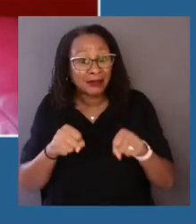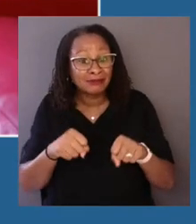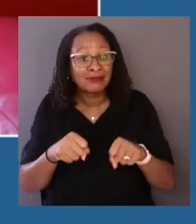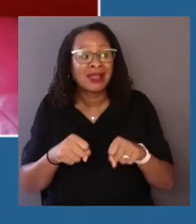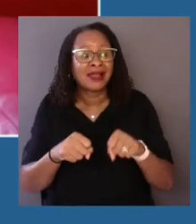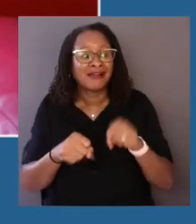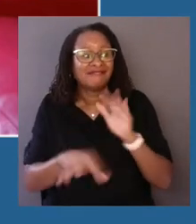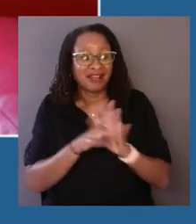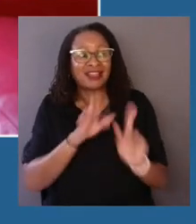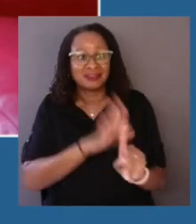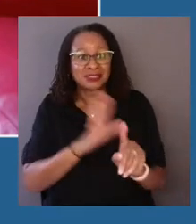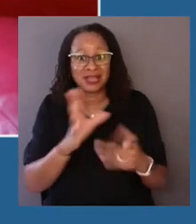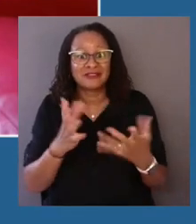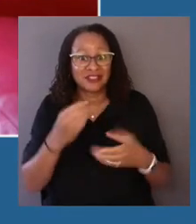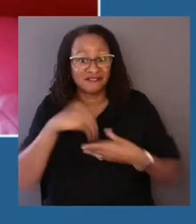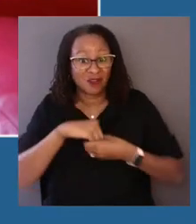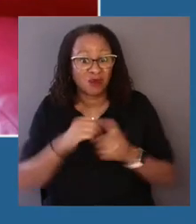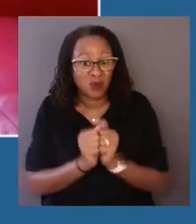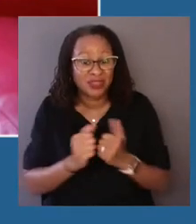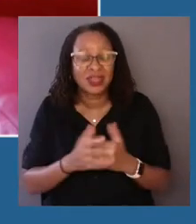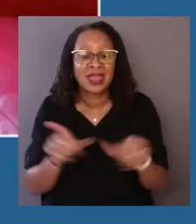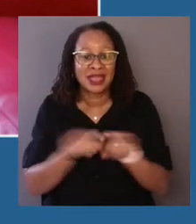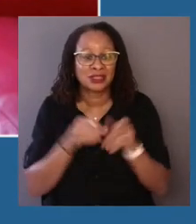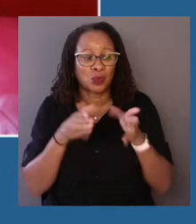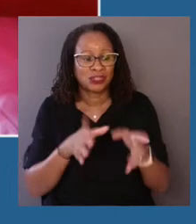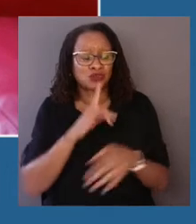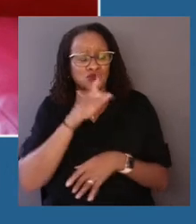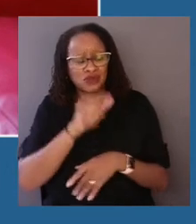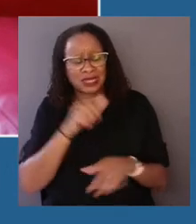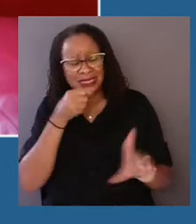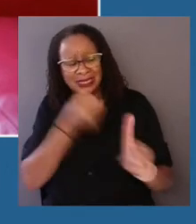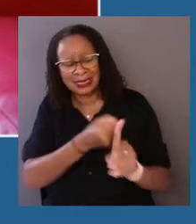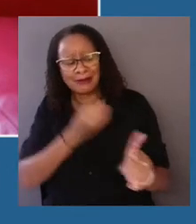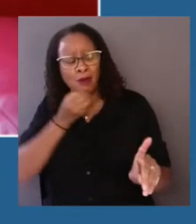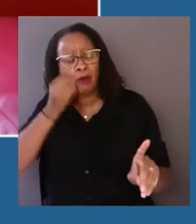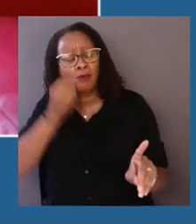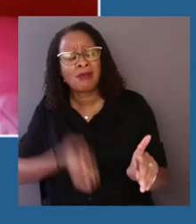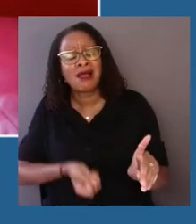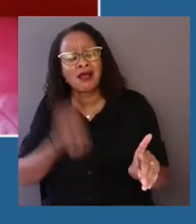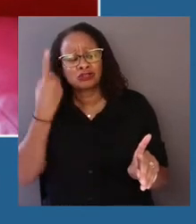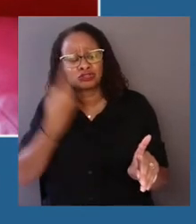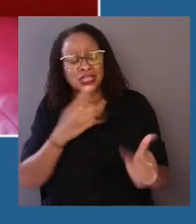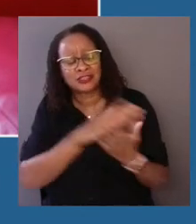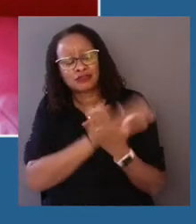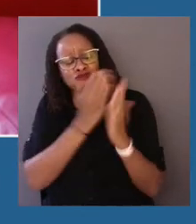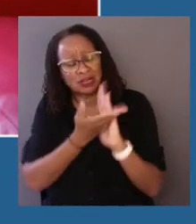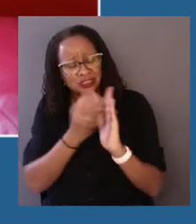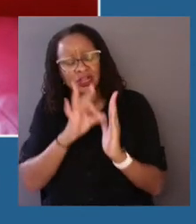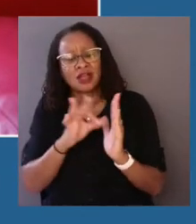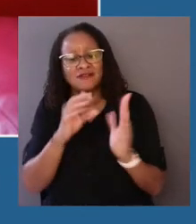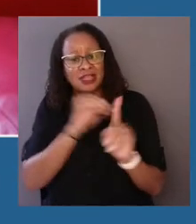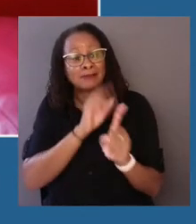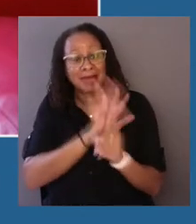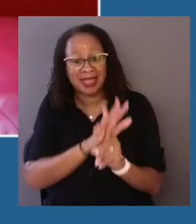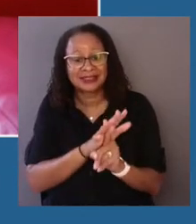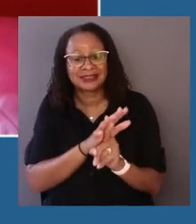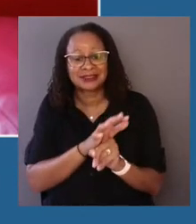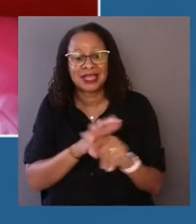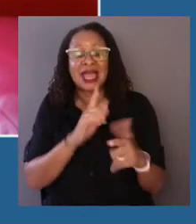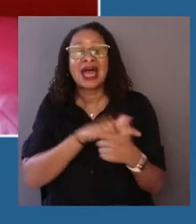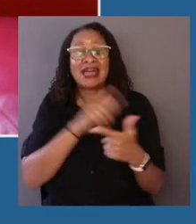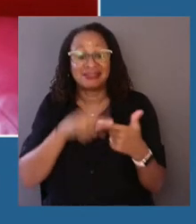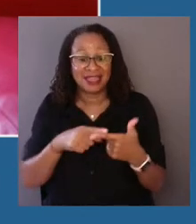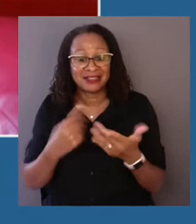in as a way to really help them understand the range of impacts, and then talk